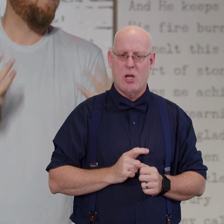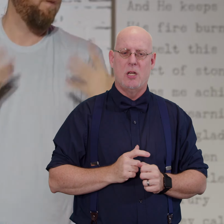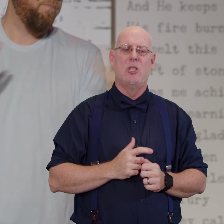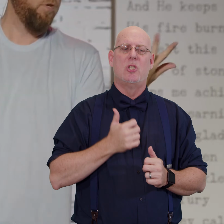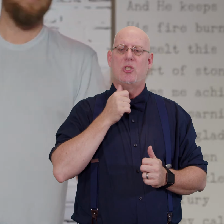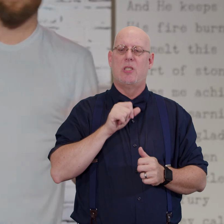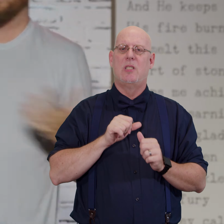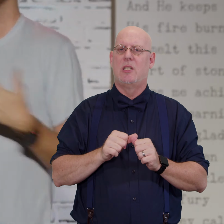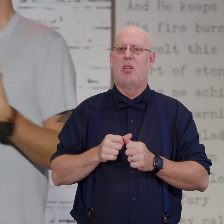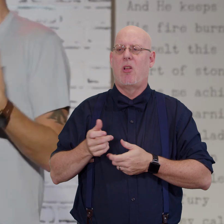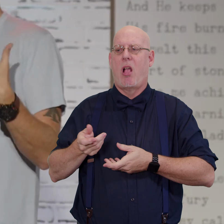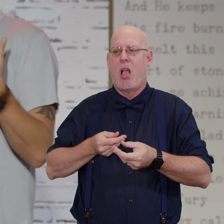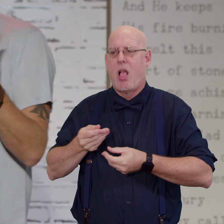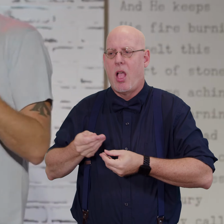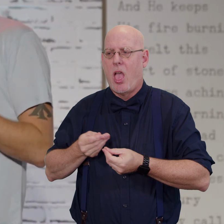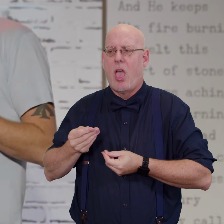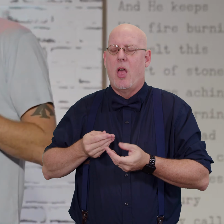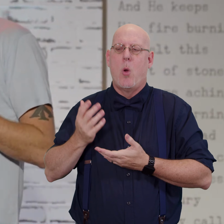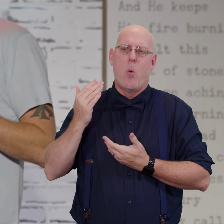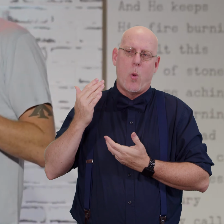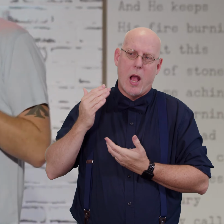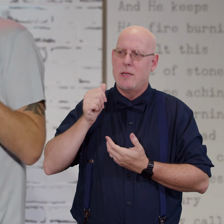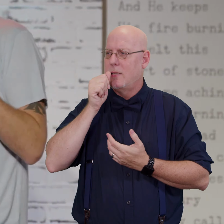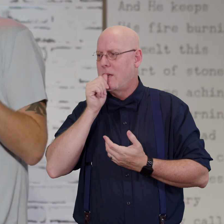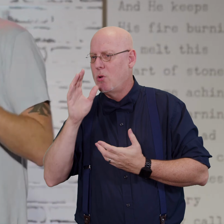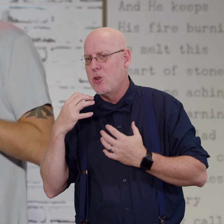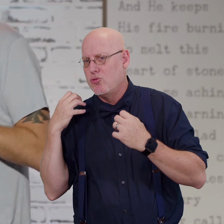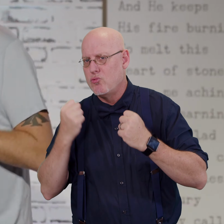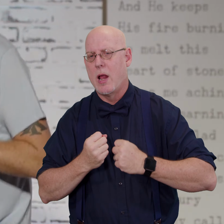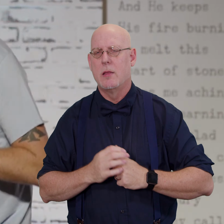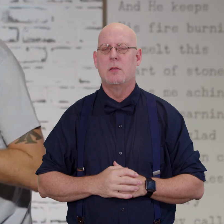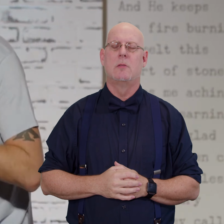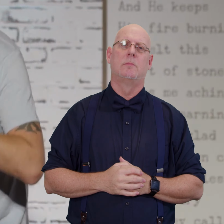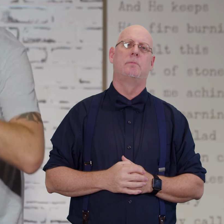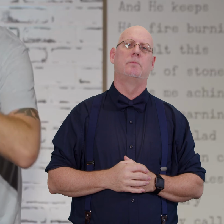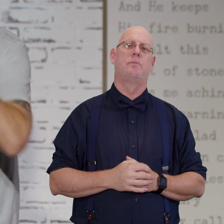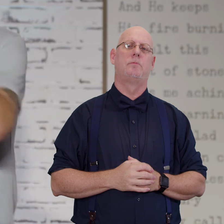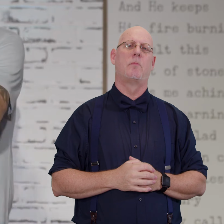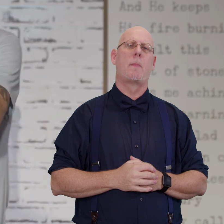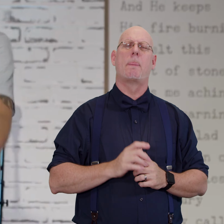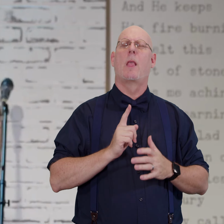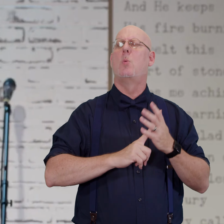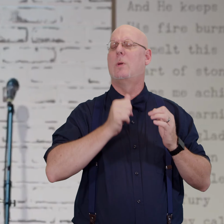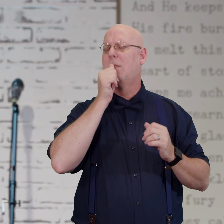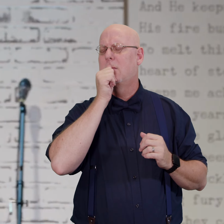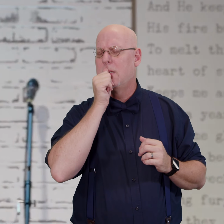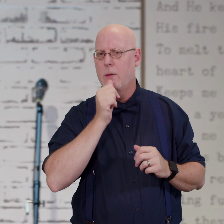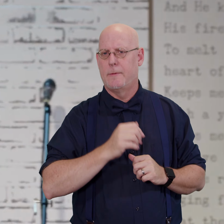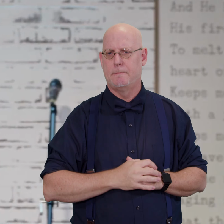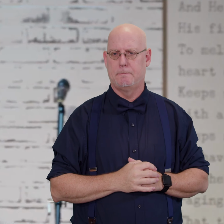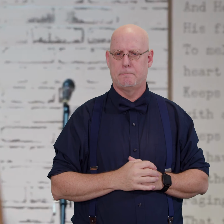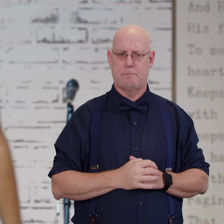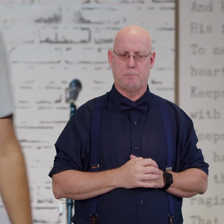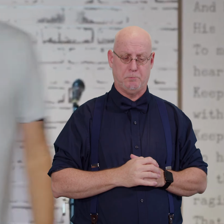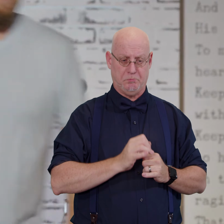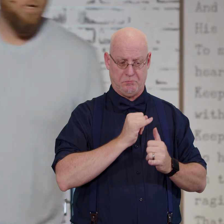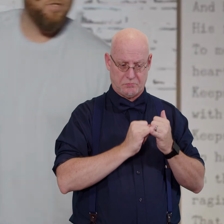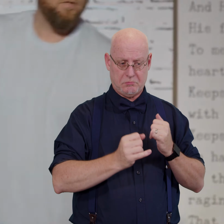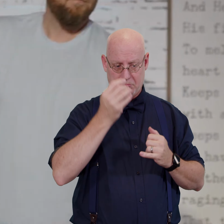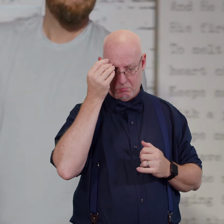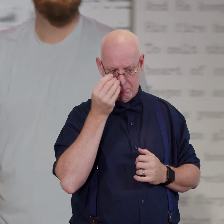out of him, you know the story, keeps trying to coax out of him the secret to his great strength. What is the secret? And